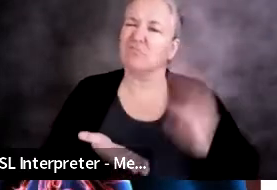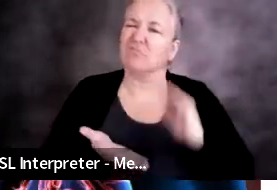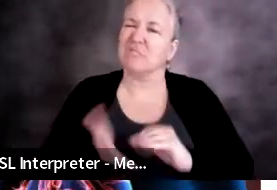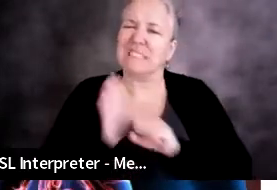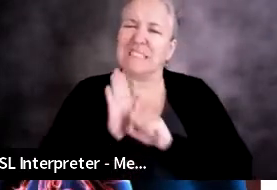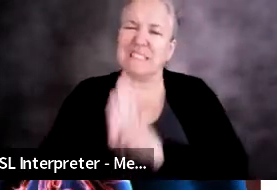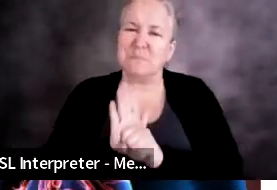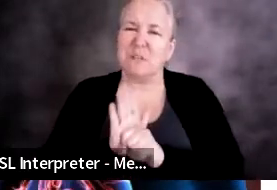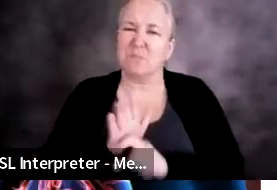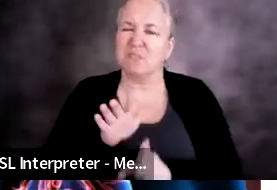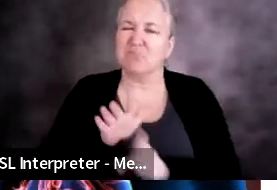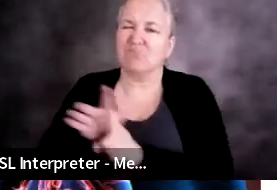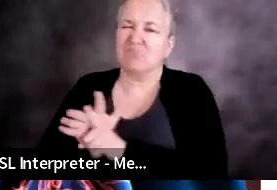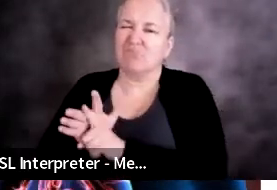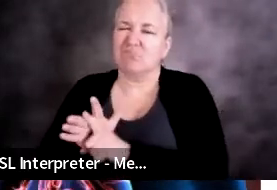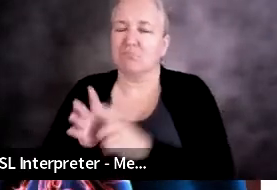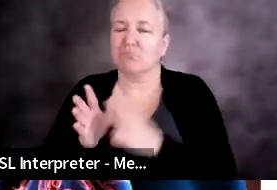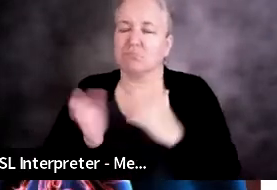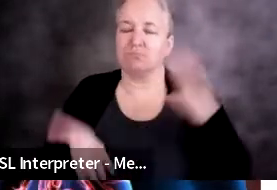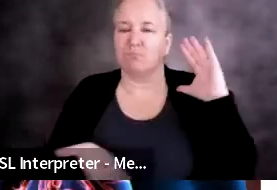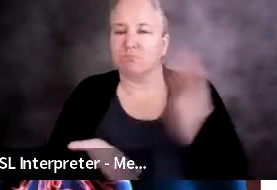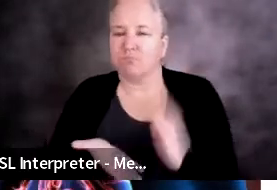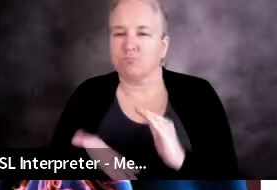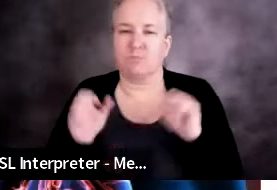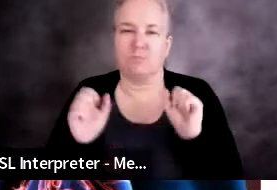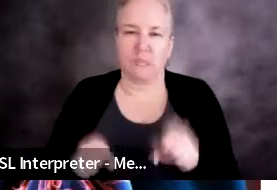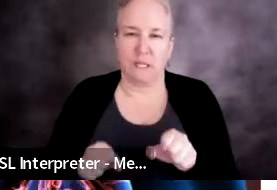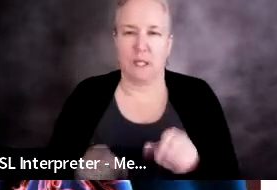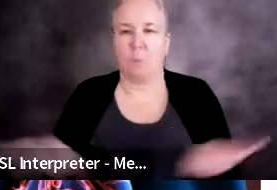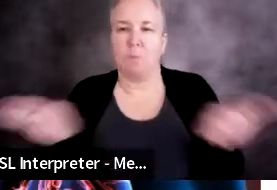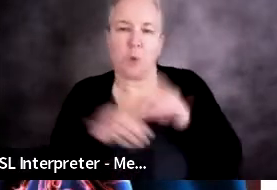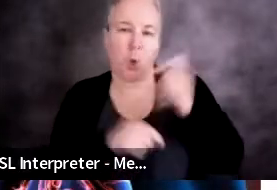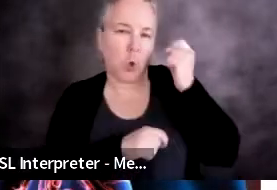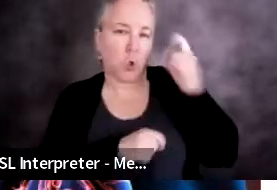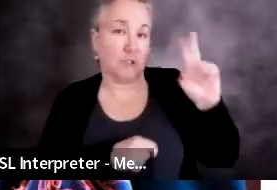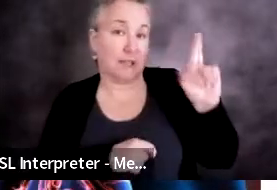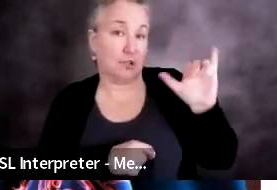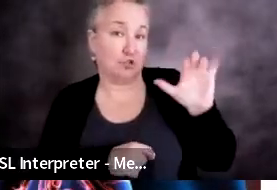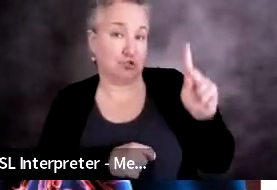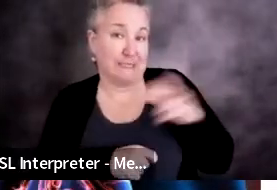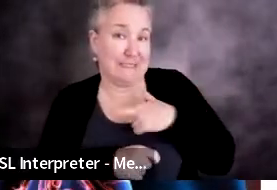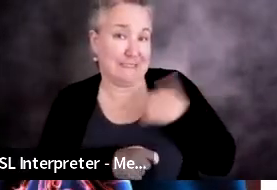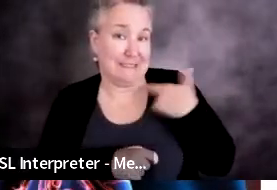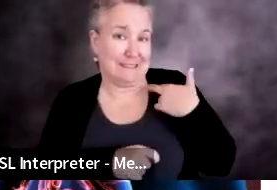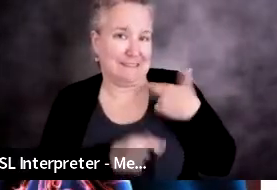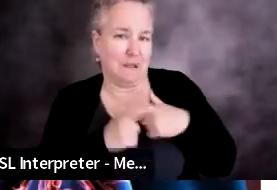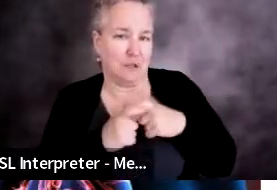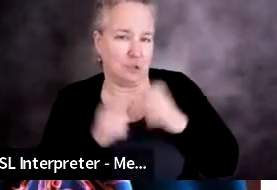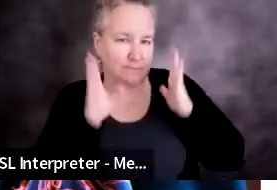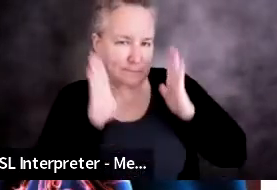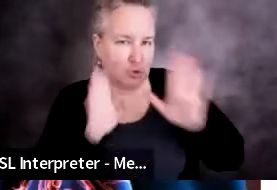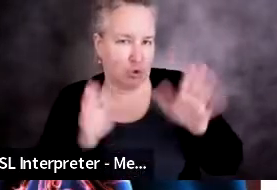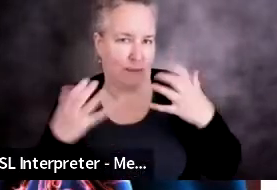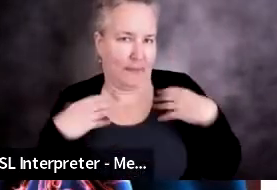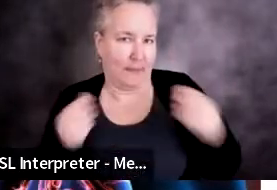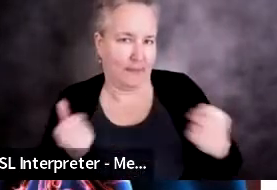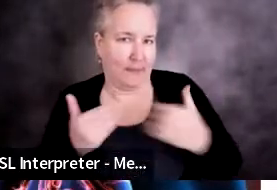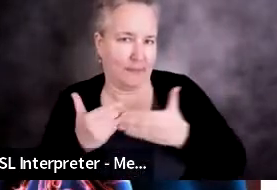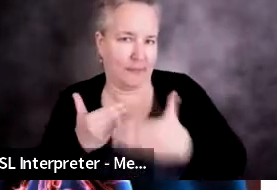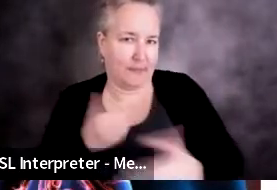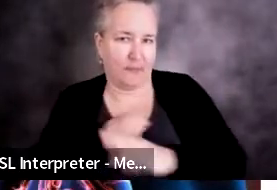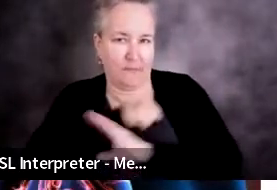want to make sure that you understand risk factors so you can stay on top of your health throughout the fall.